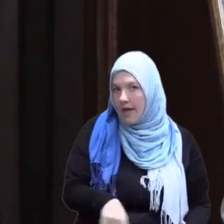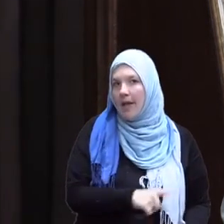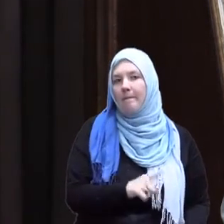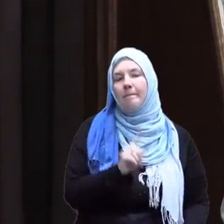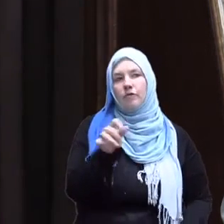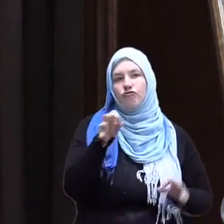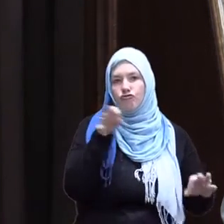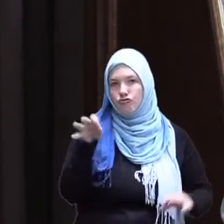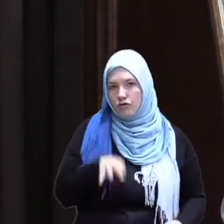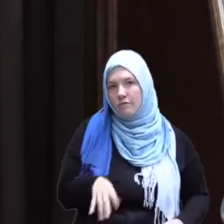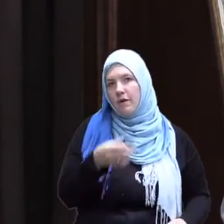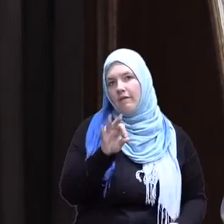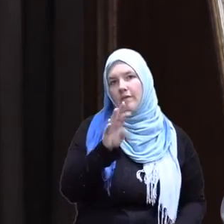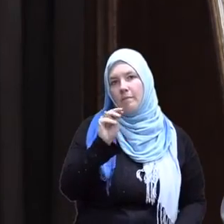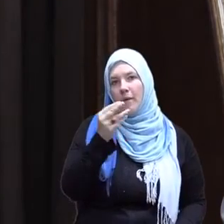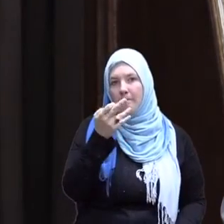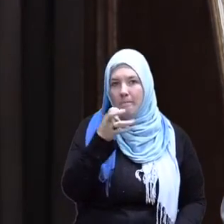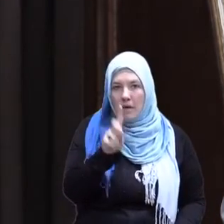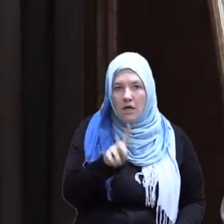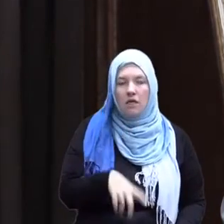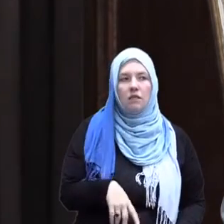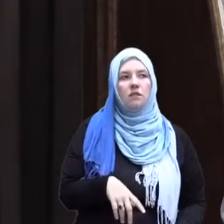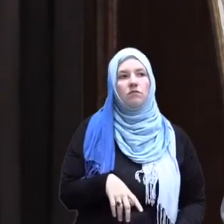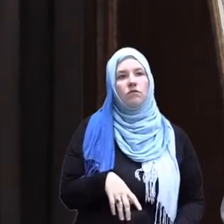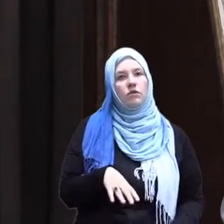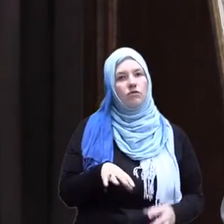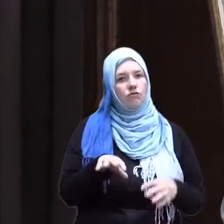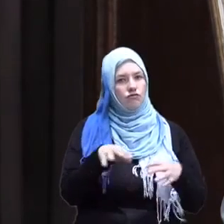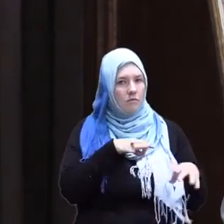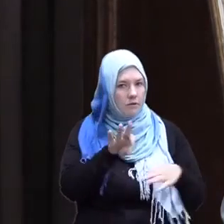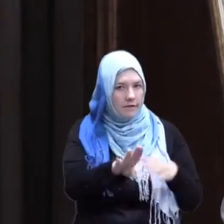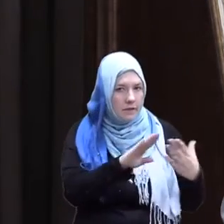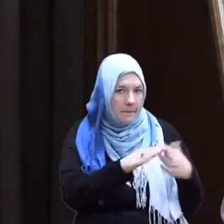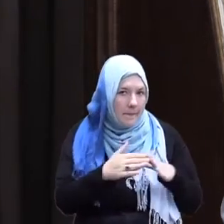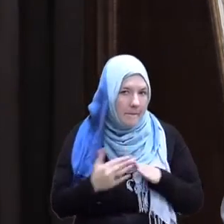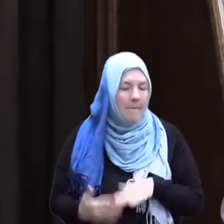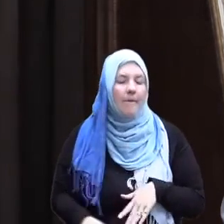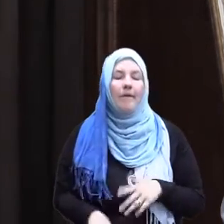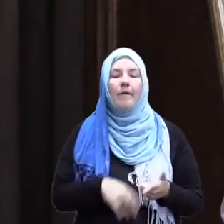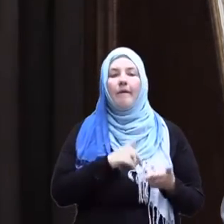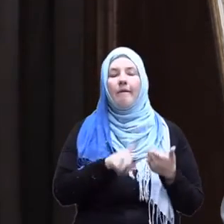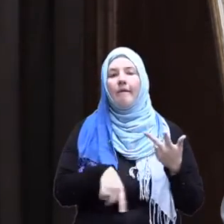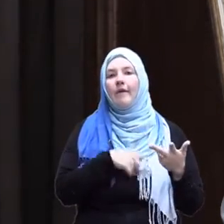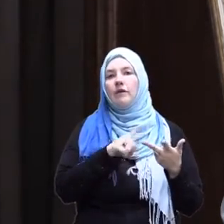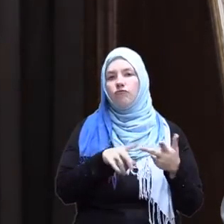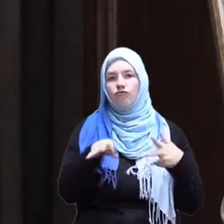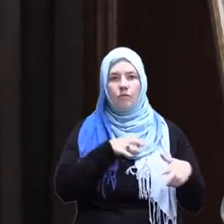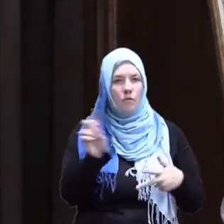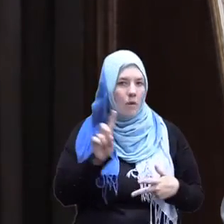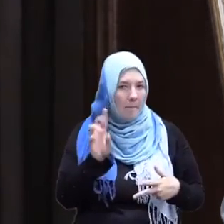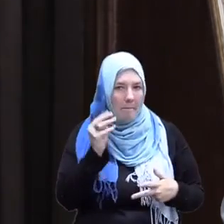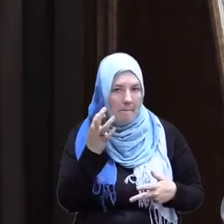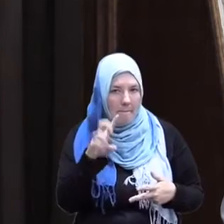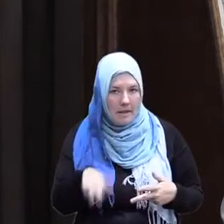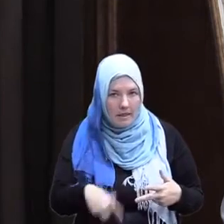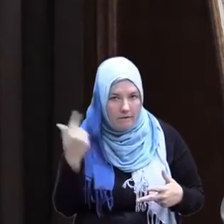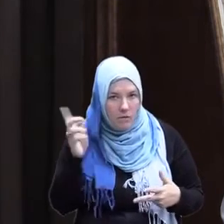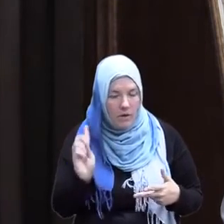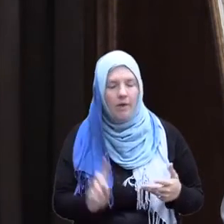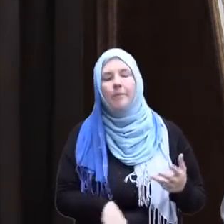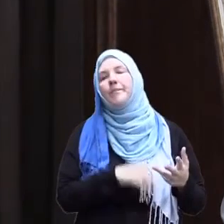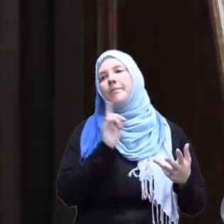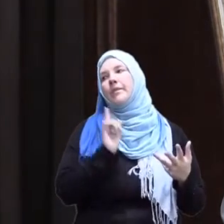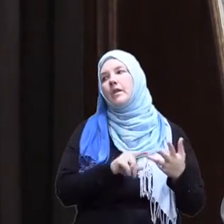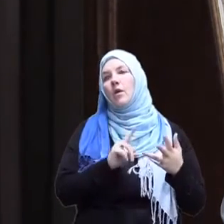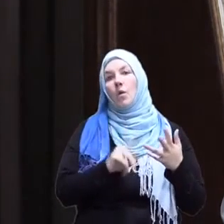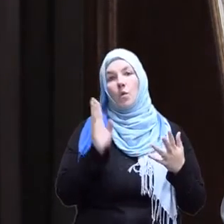the description of Muhammad? The description of his community? The description of where he lives? The description of where